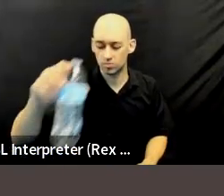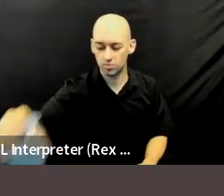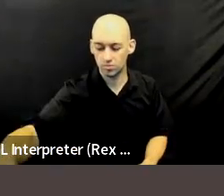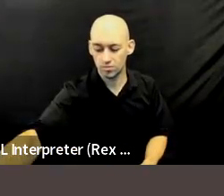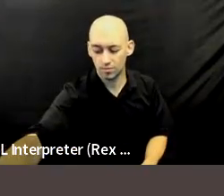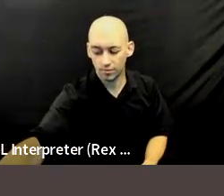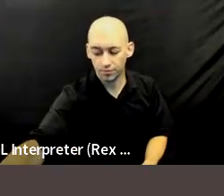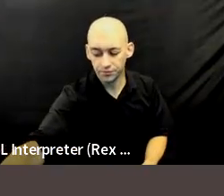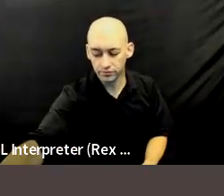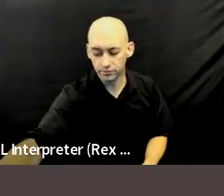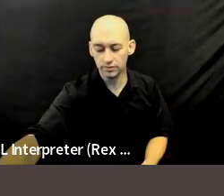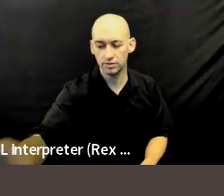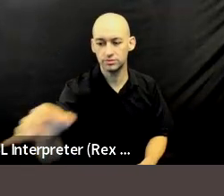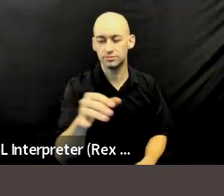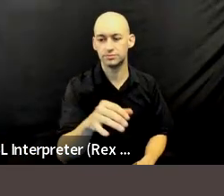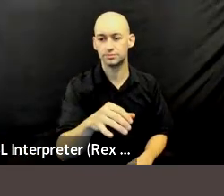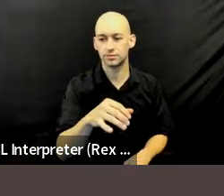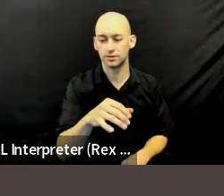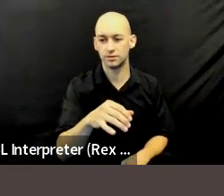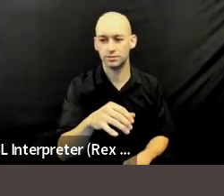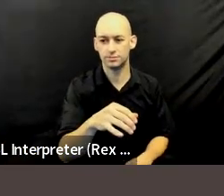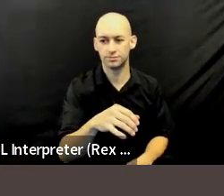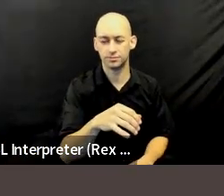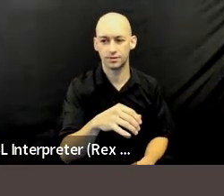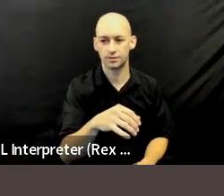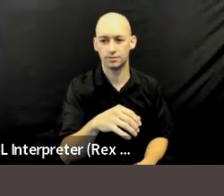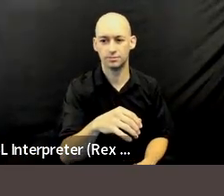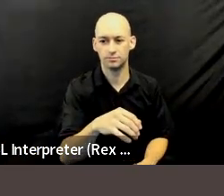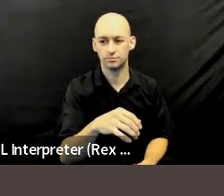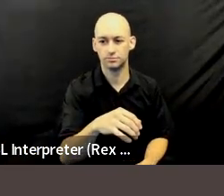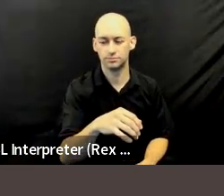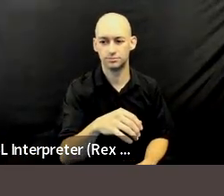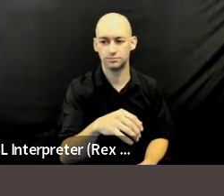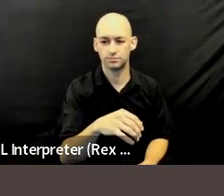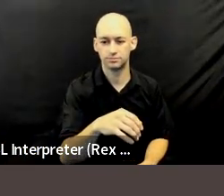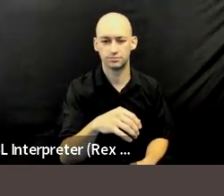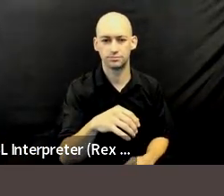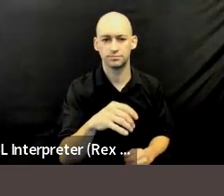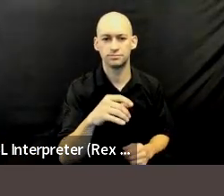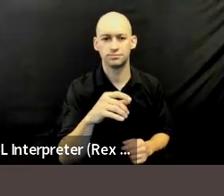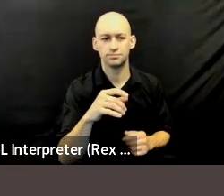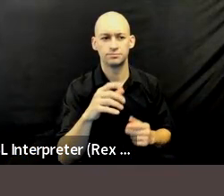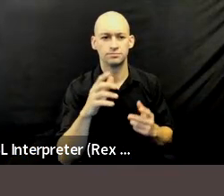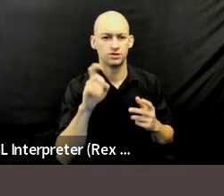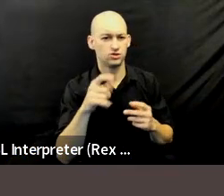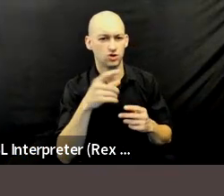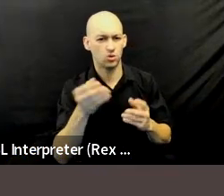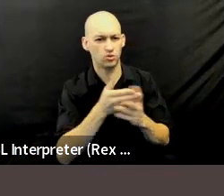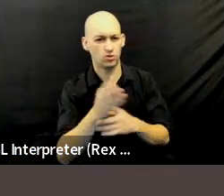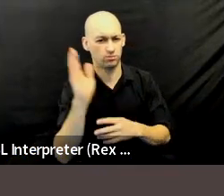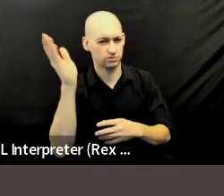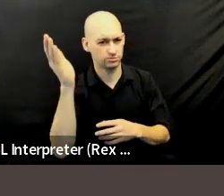me to proceed? Should I go on with my presentation? Yes. Which would go on to the Still haven't I-10? finished. Okay, because I had to go to the same place where Carl